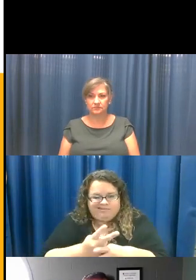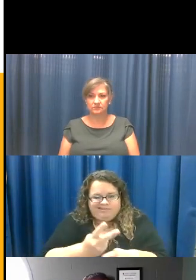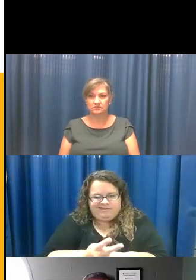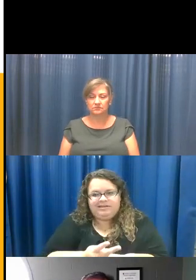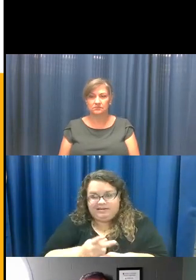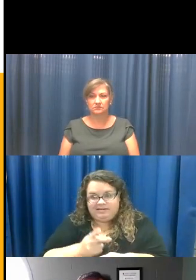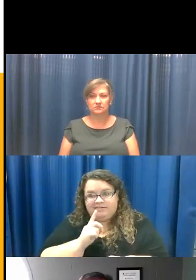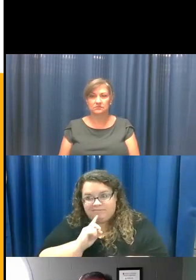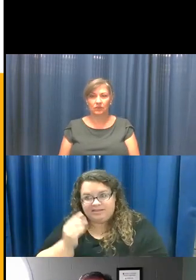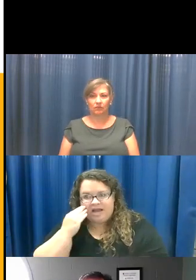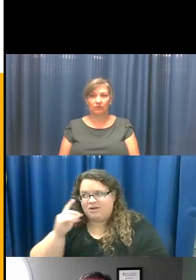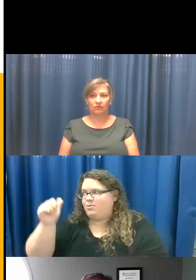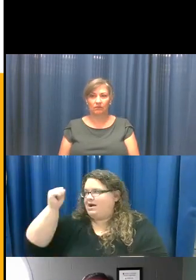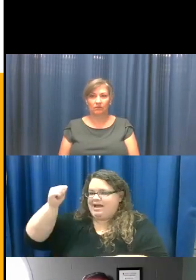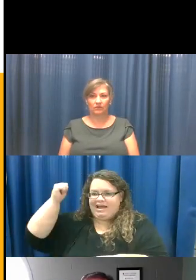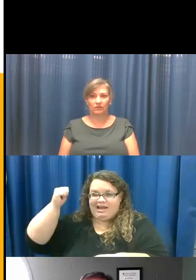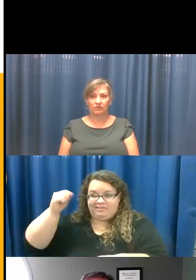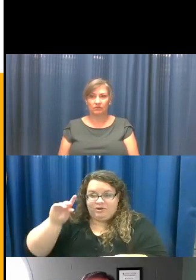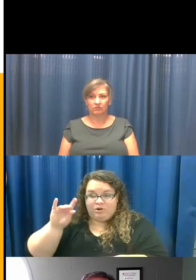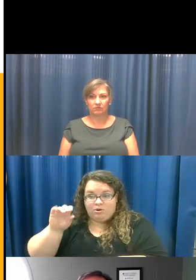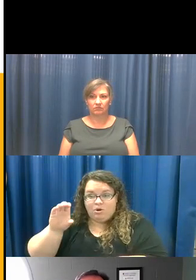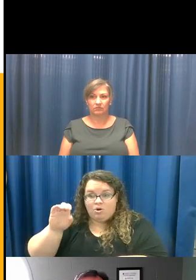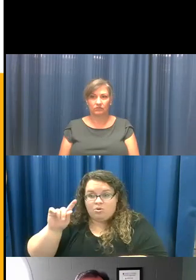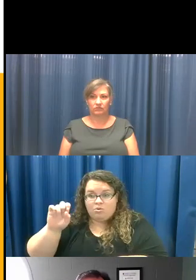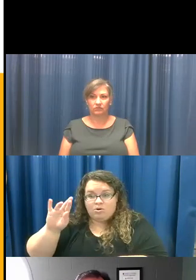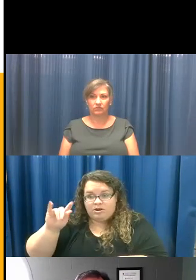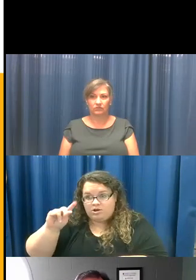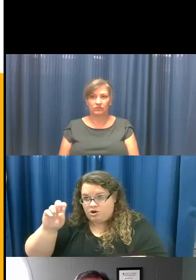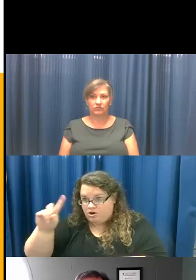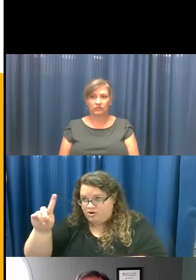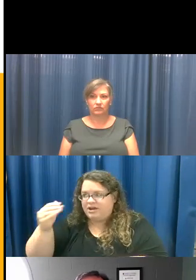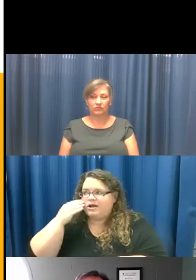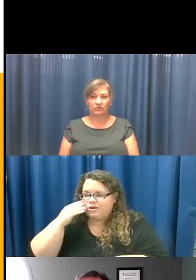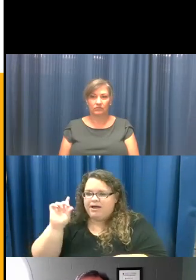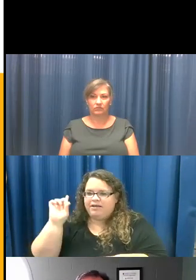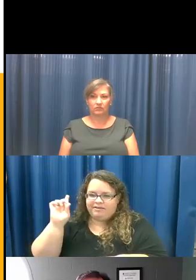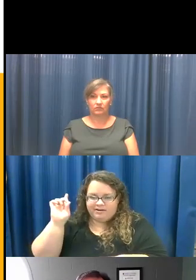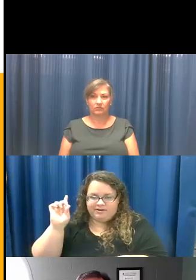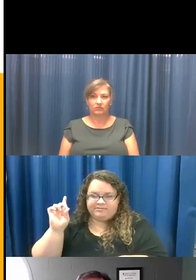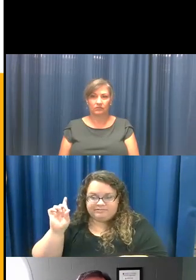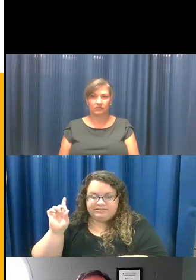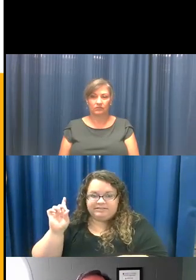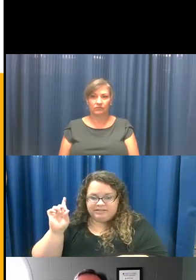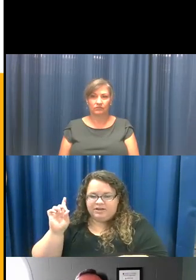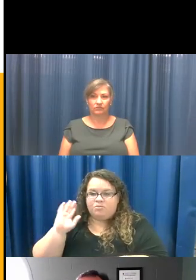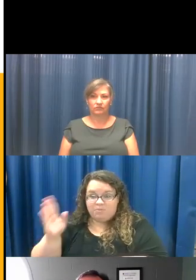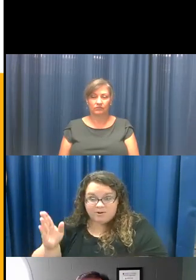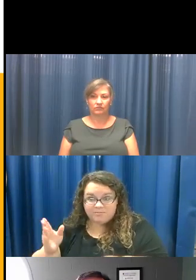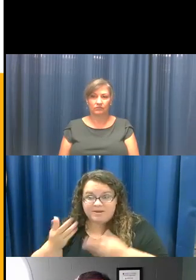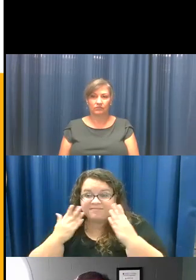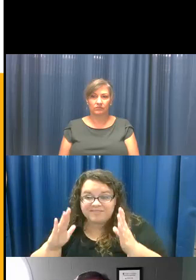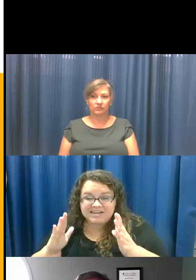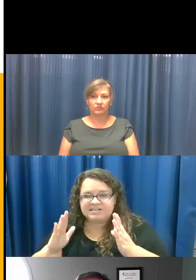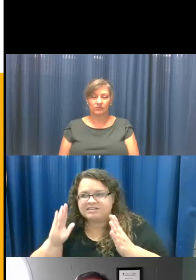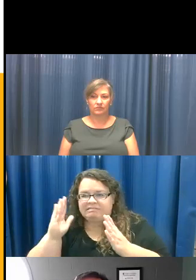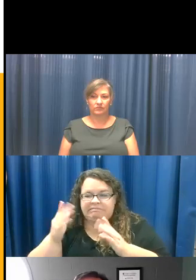to the courtyard and all classrooms and offices that are along the courtyard. Those are going to be finishing up here in about a month,